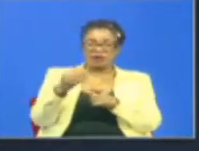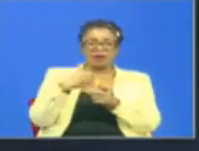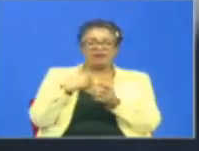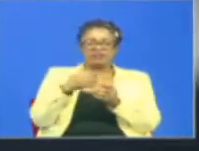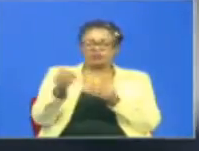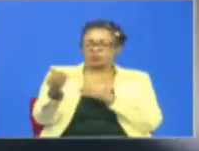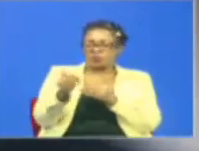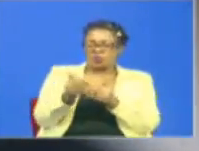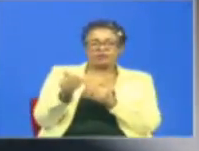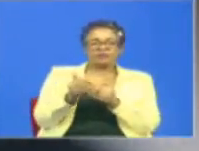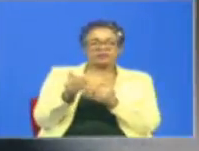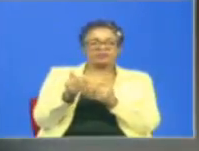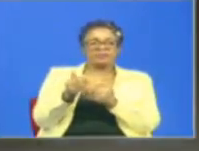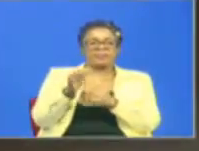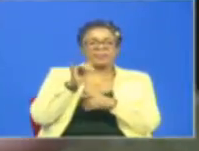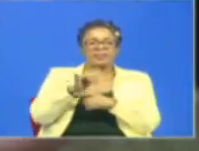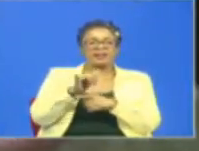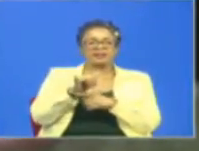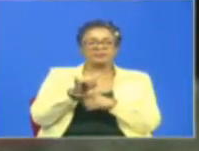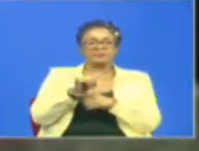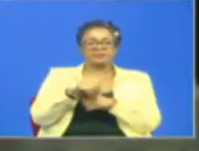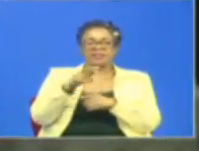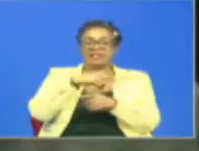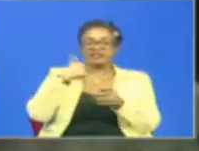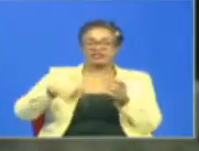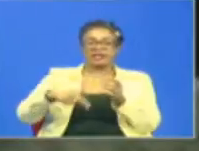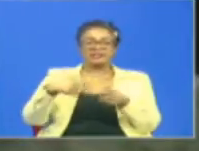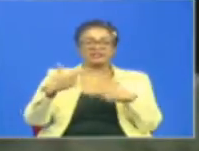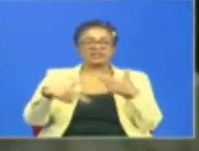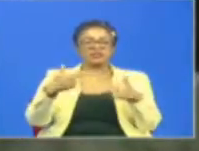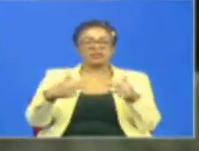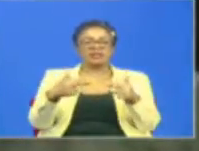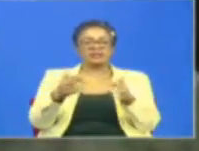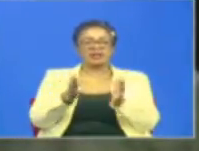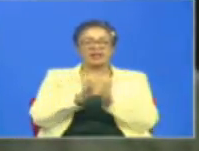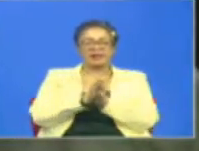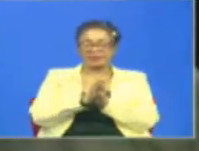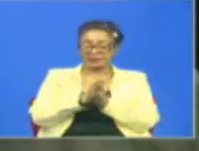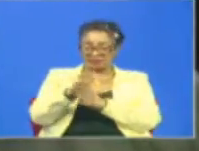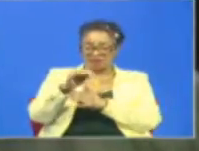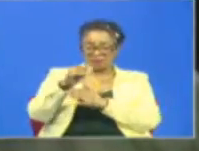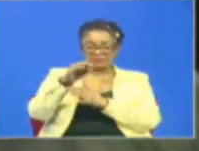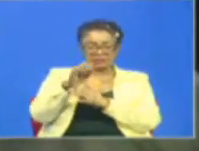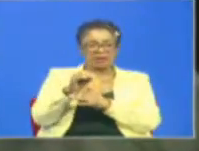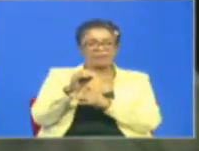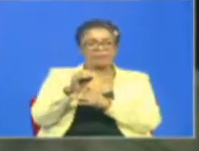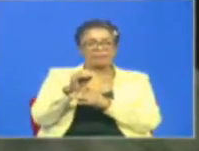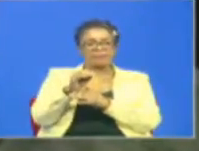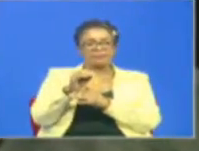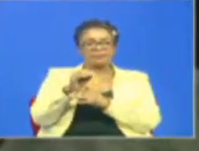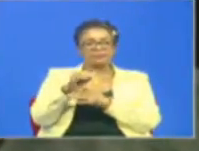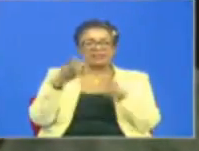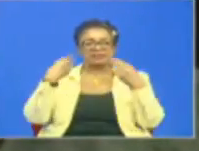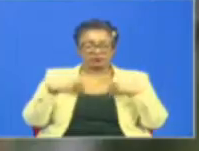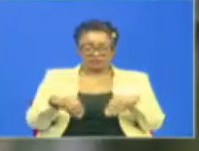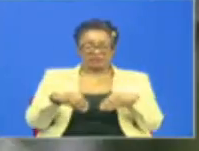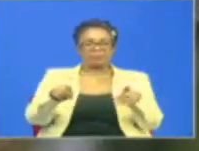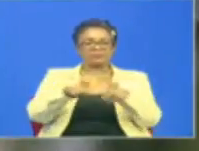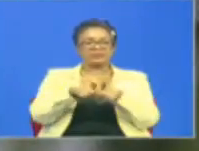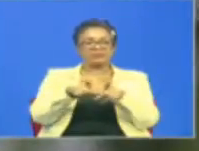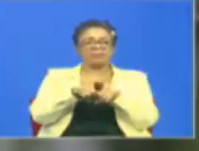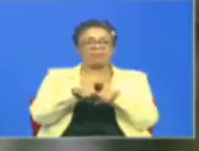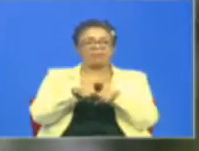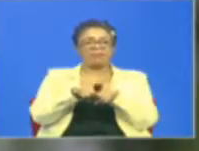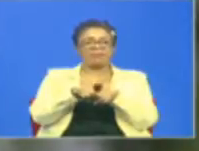close. They sit still in this Chinese restaurant, and you see a child there dressed up and also a lady in